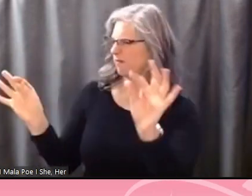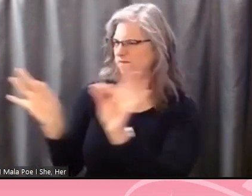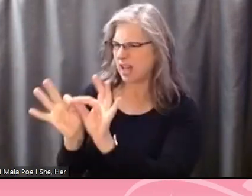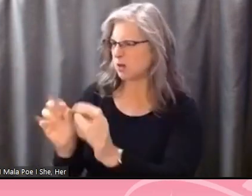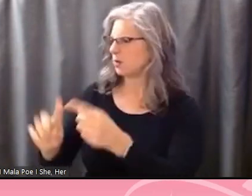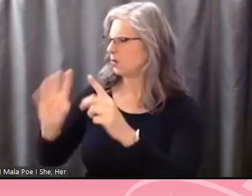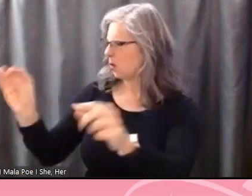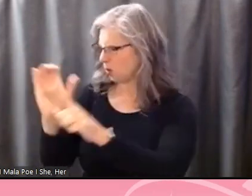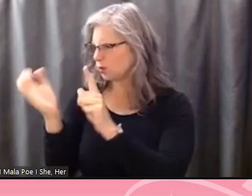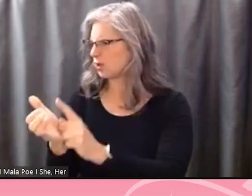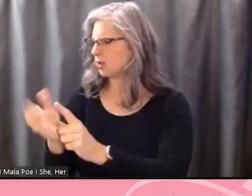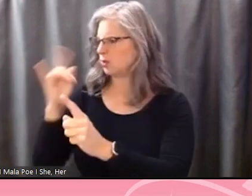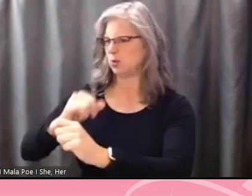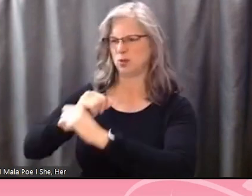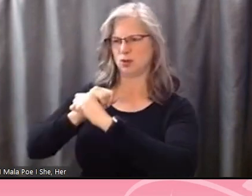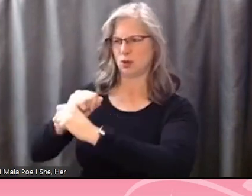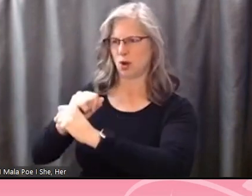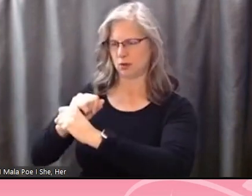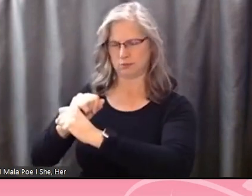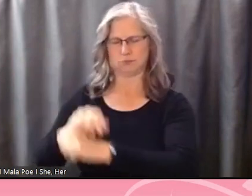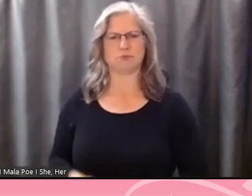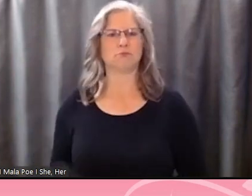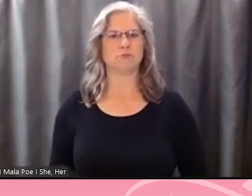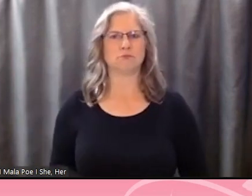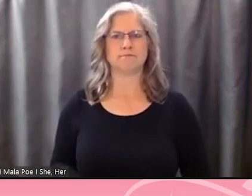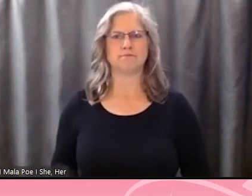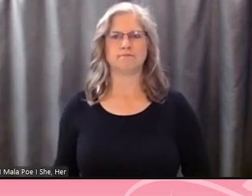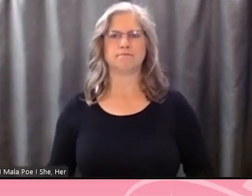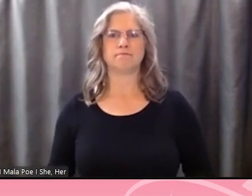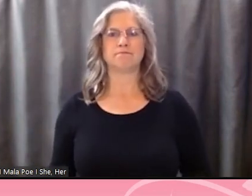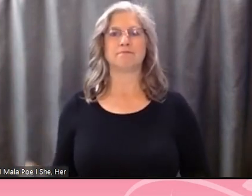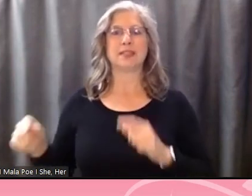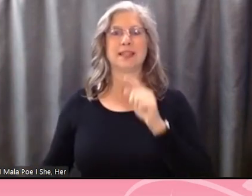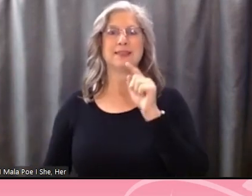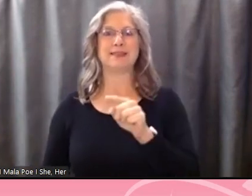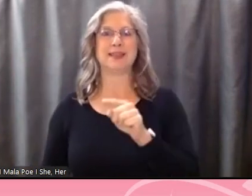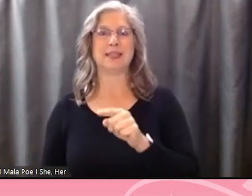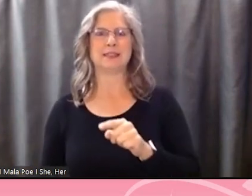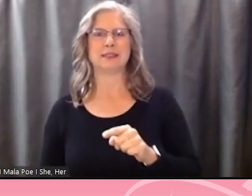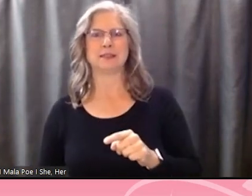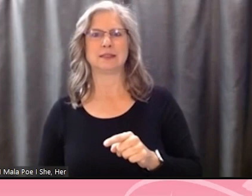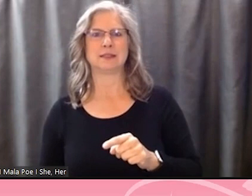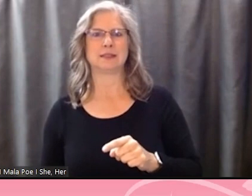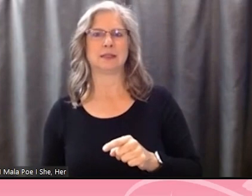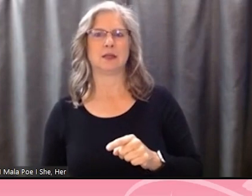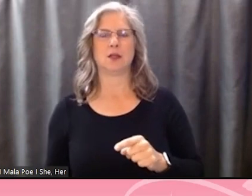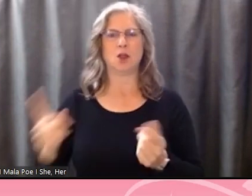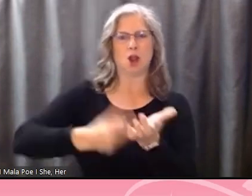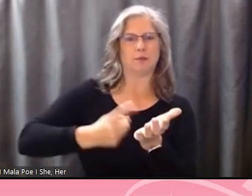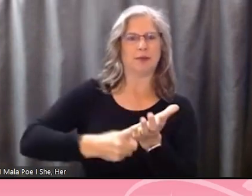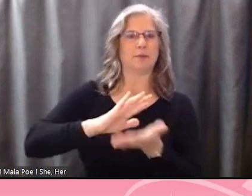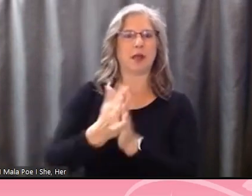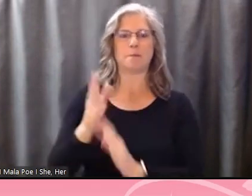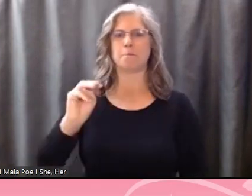and culture to guard and protect." This argument in the document that became known as the